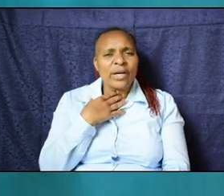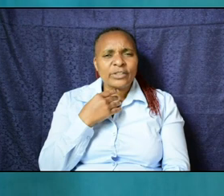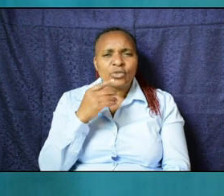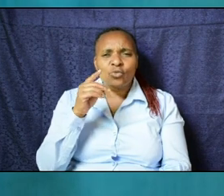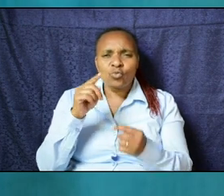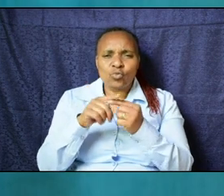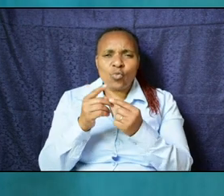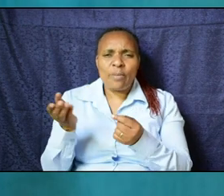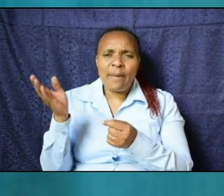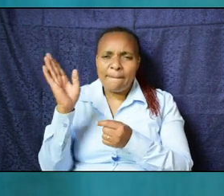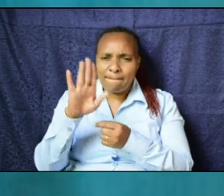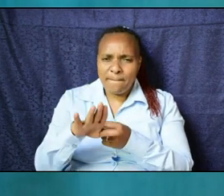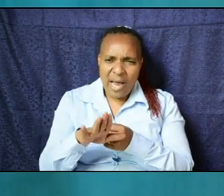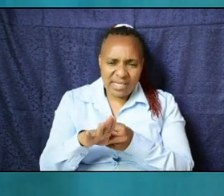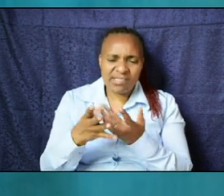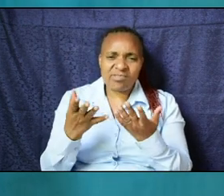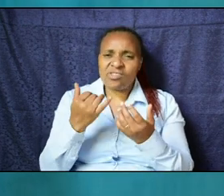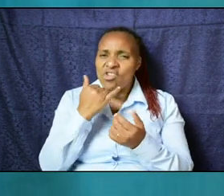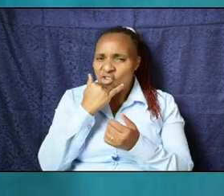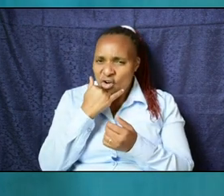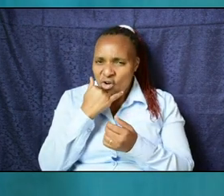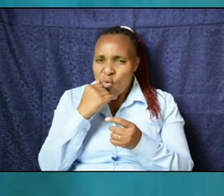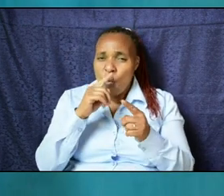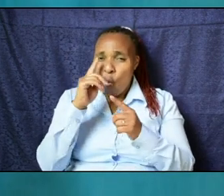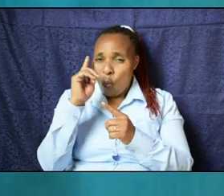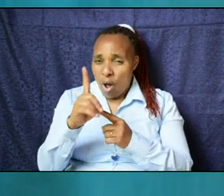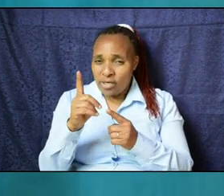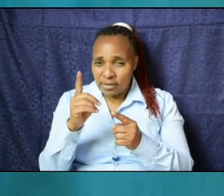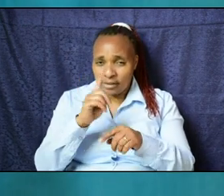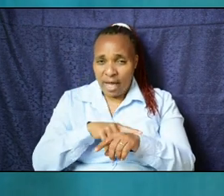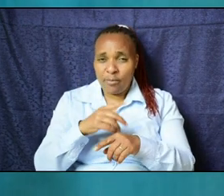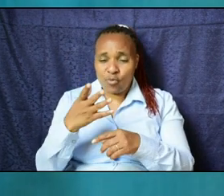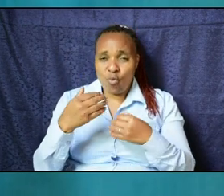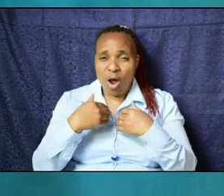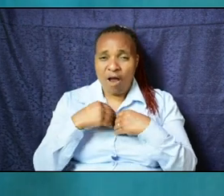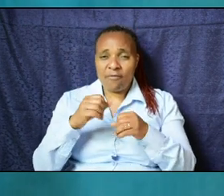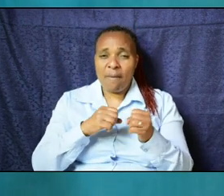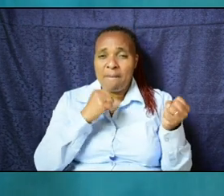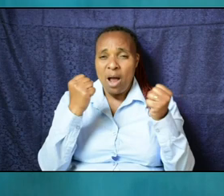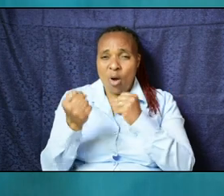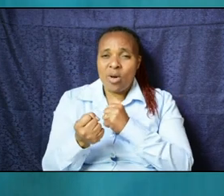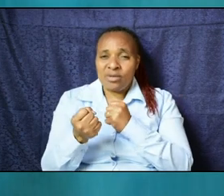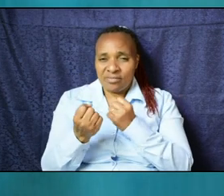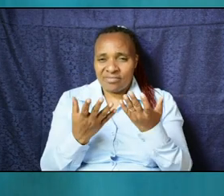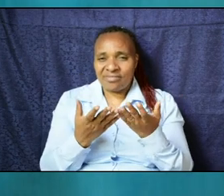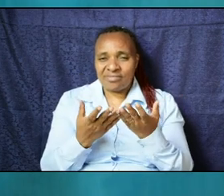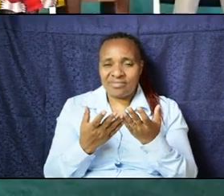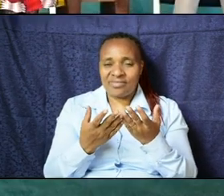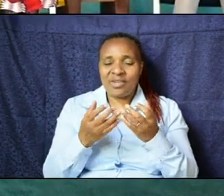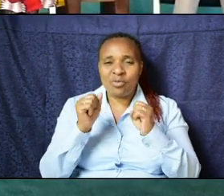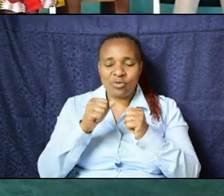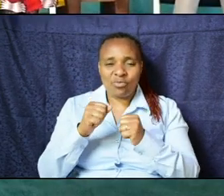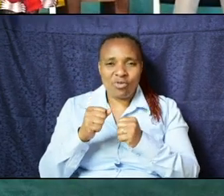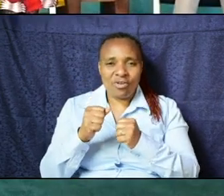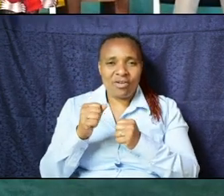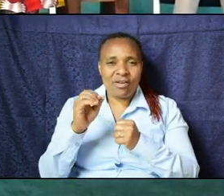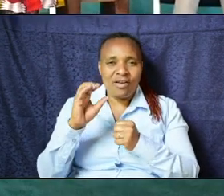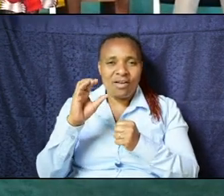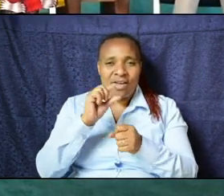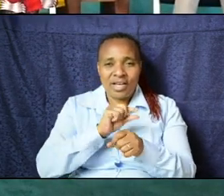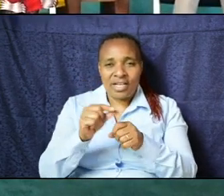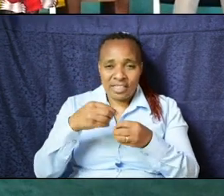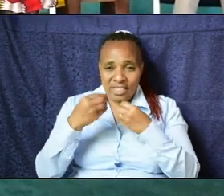the people who harmed you once you had power? I think Grace can give us a thought on that, right?